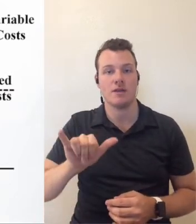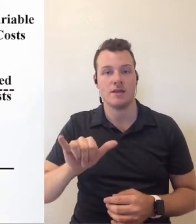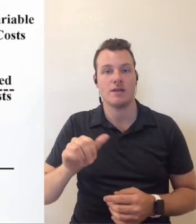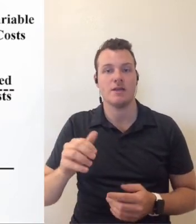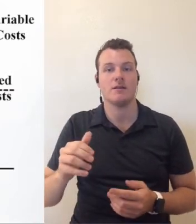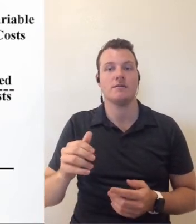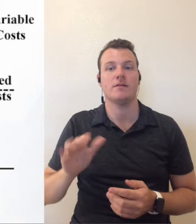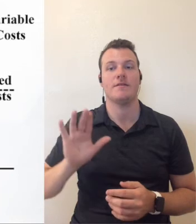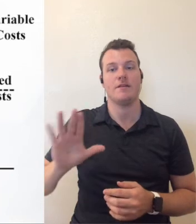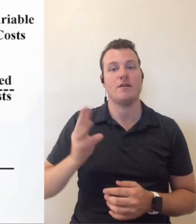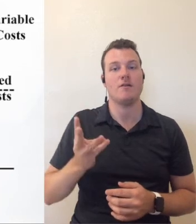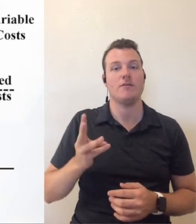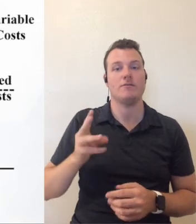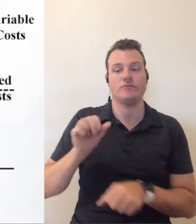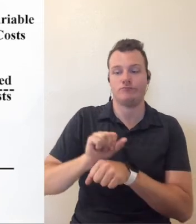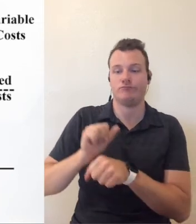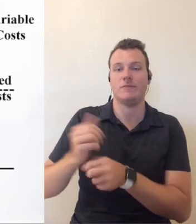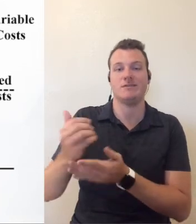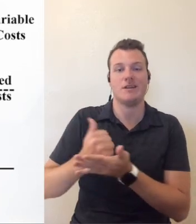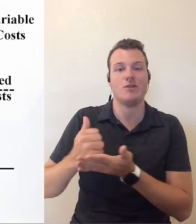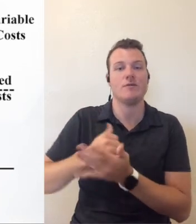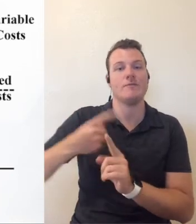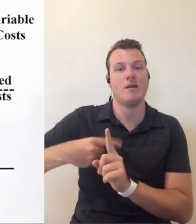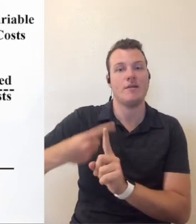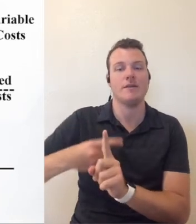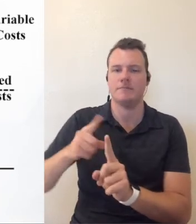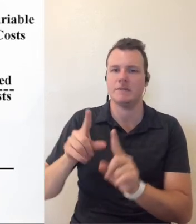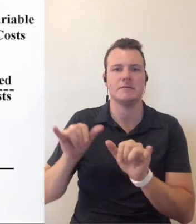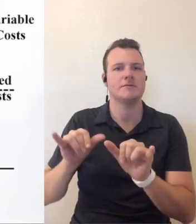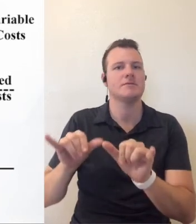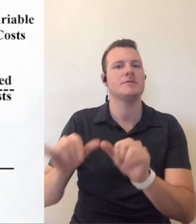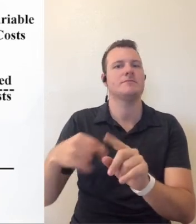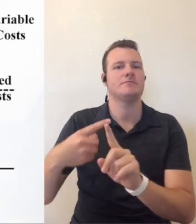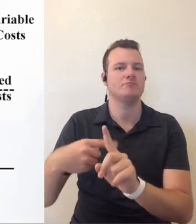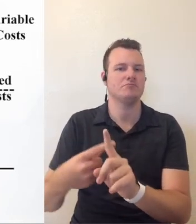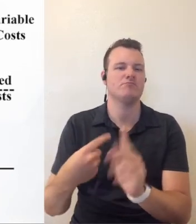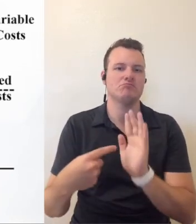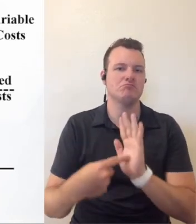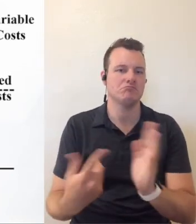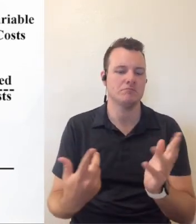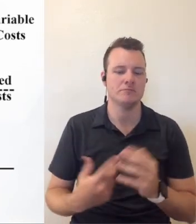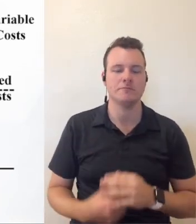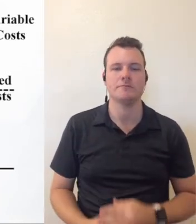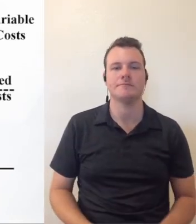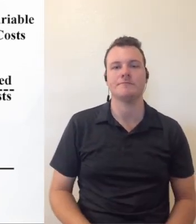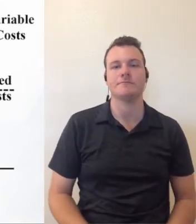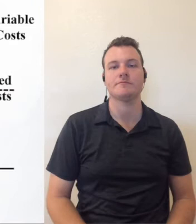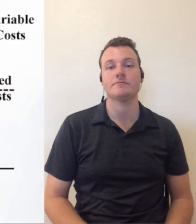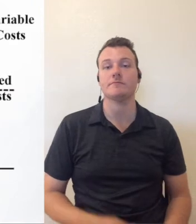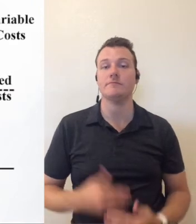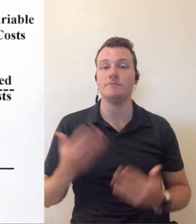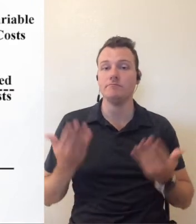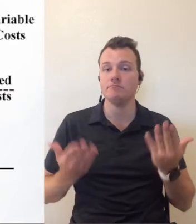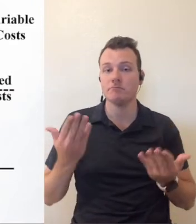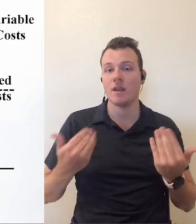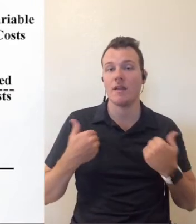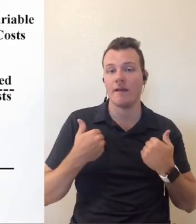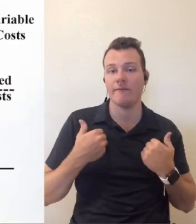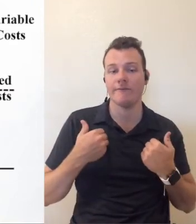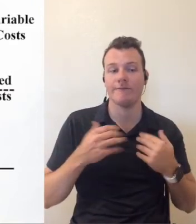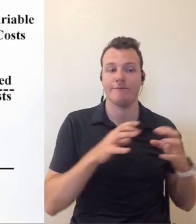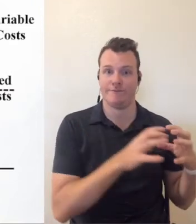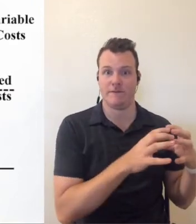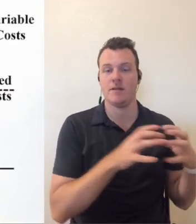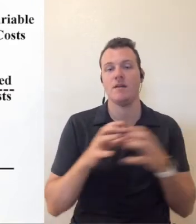employees, their salary is exactly the same every month. So those are a couple of examples, but you may also have